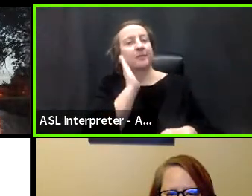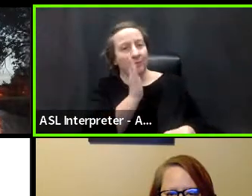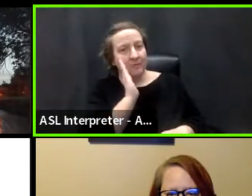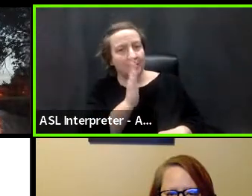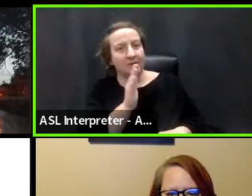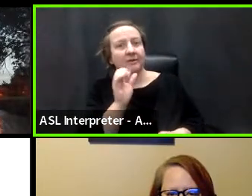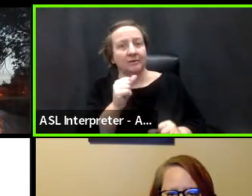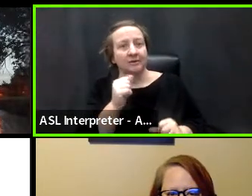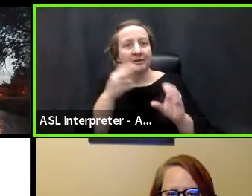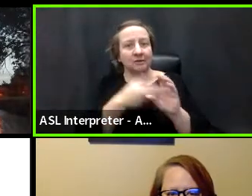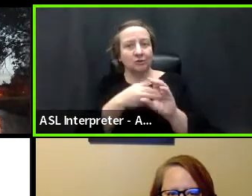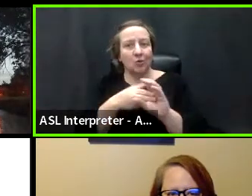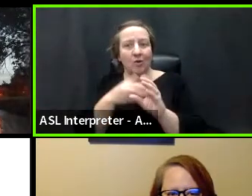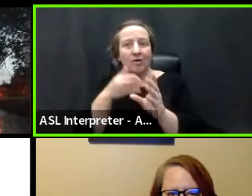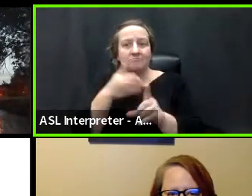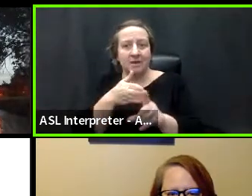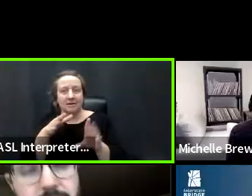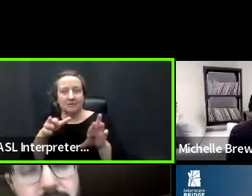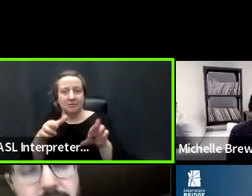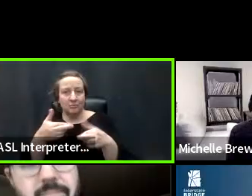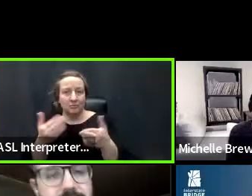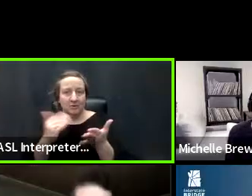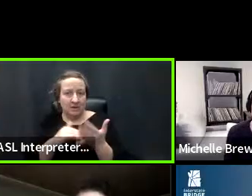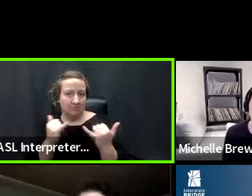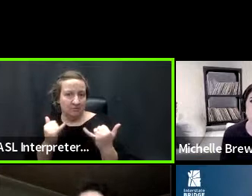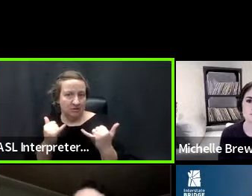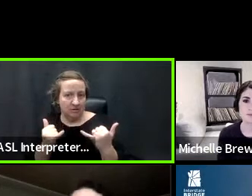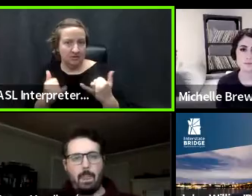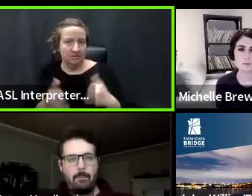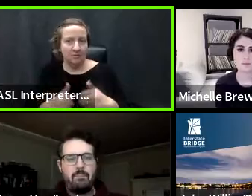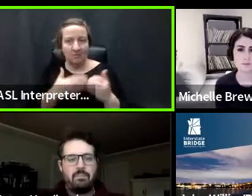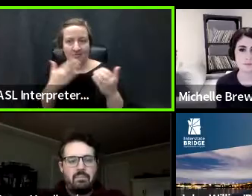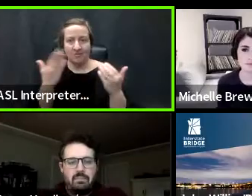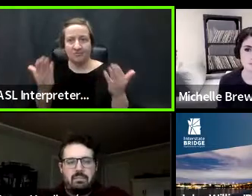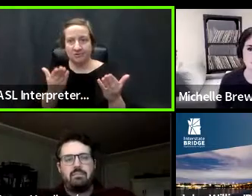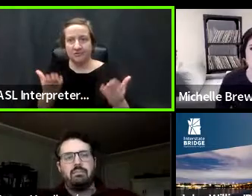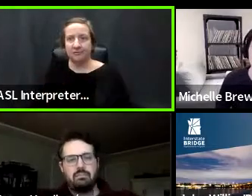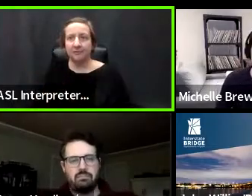They're coming, joining the main session again now. Okay. Almost.